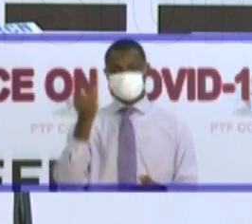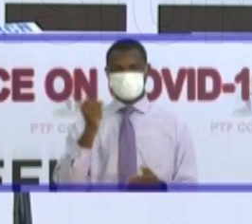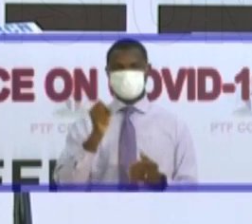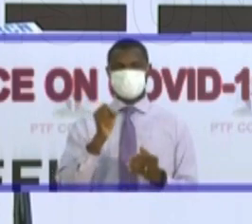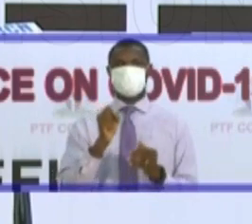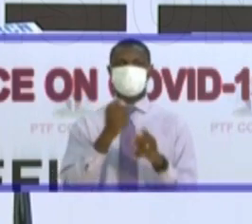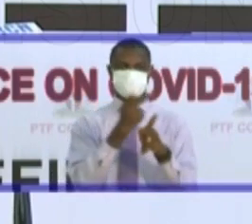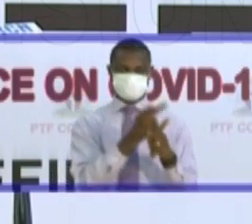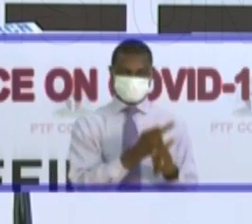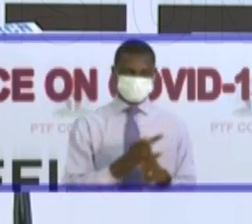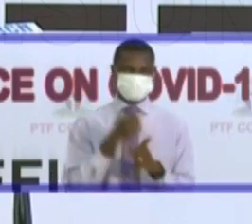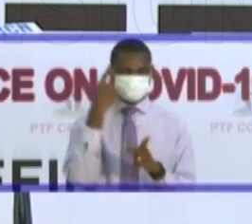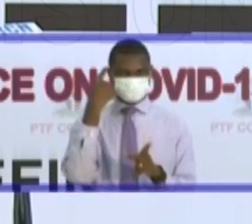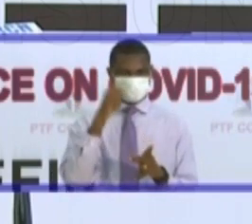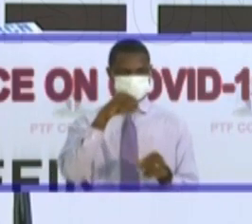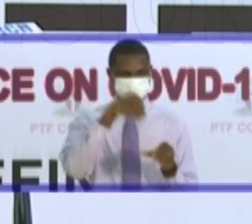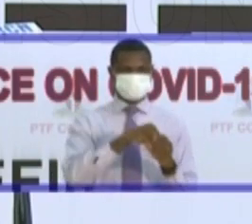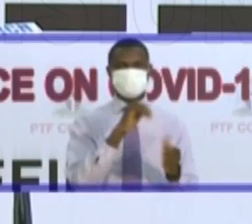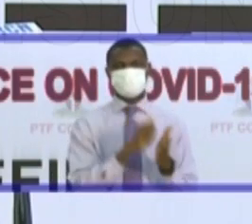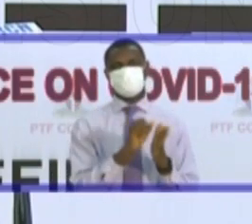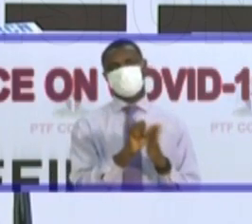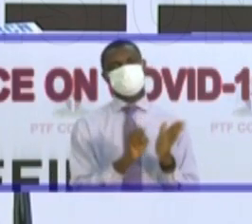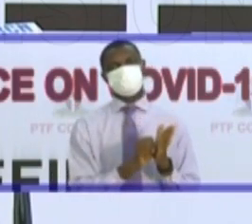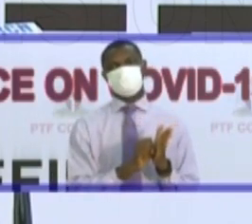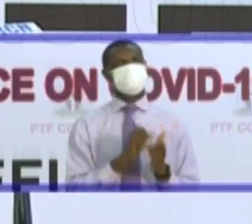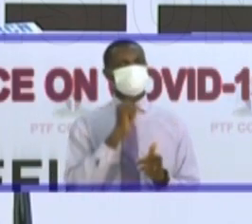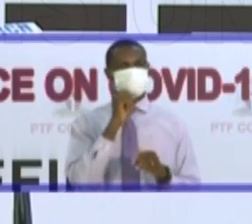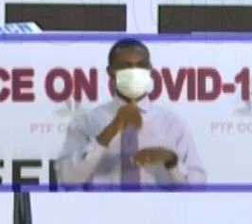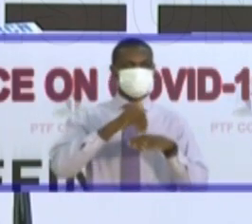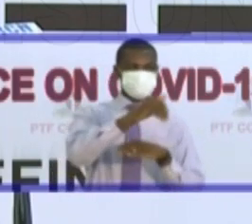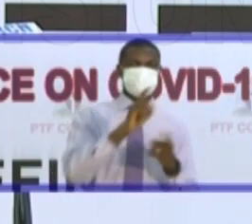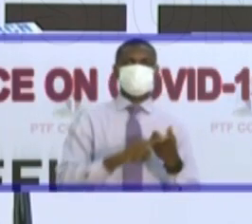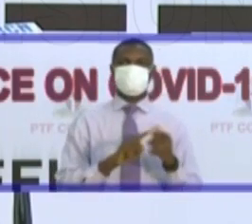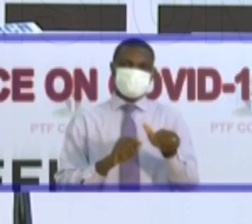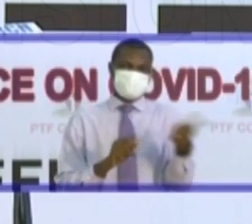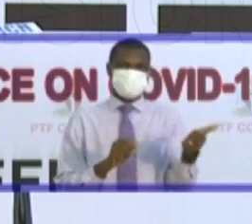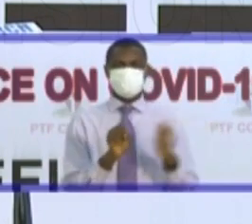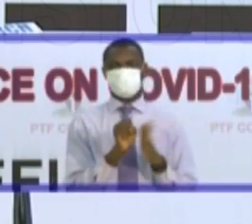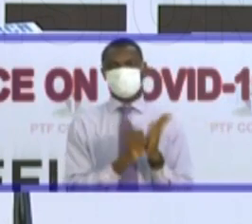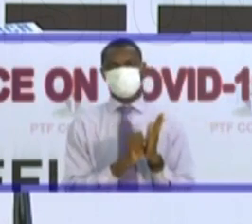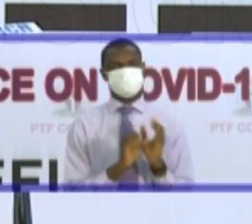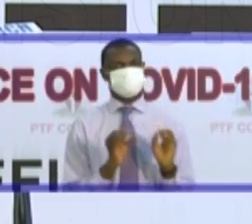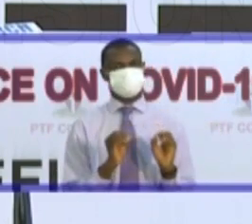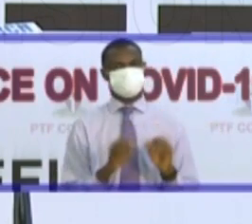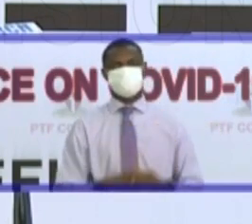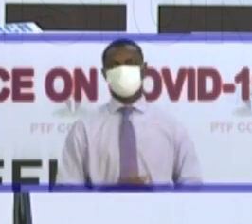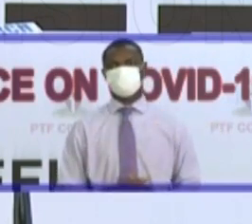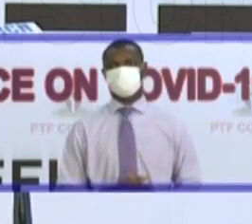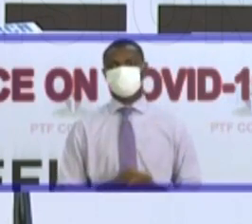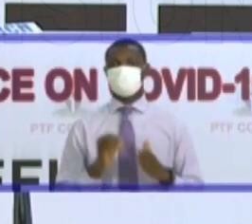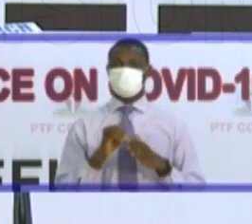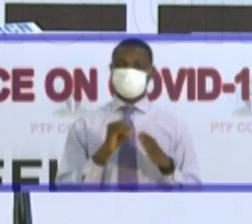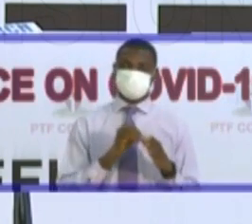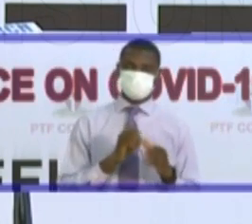the diagnosis was made, rather than to be referred to another state or to